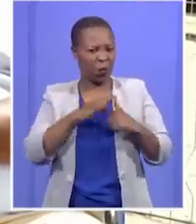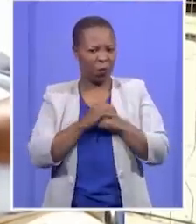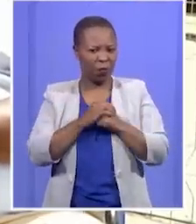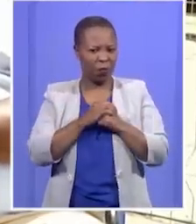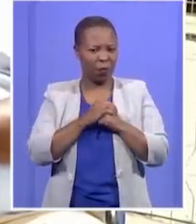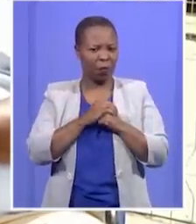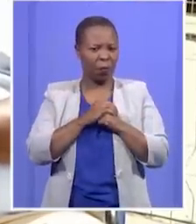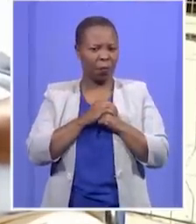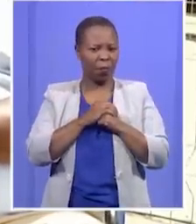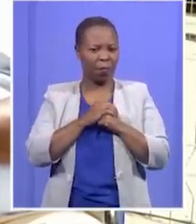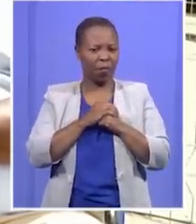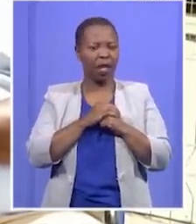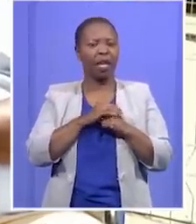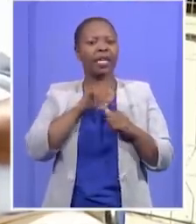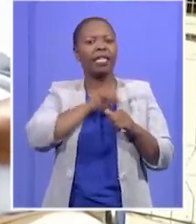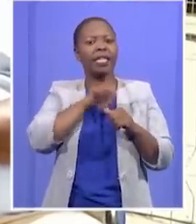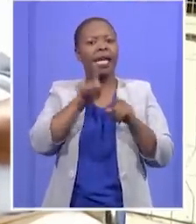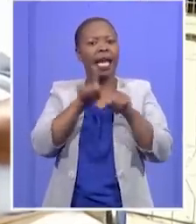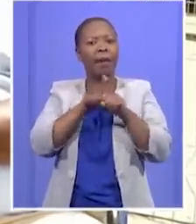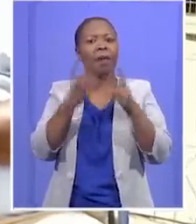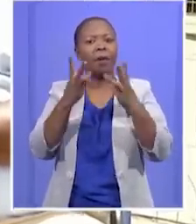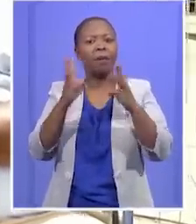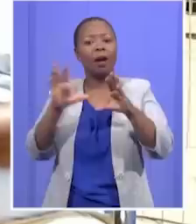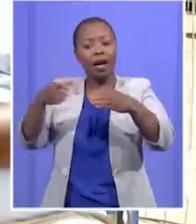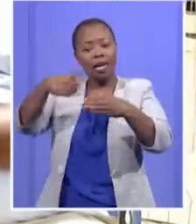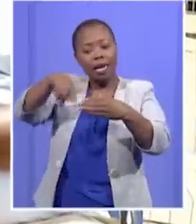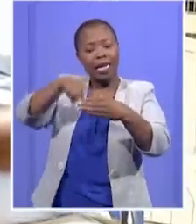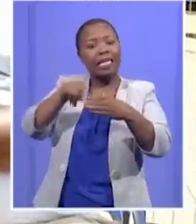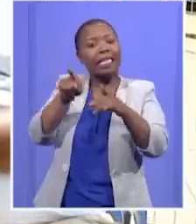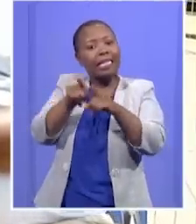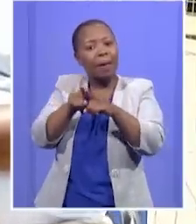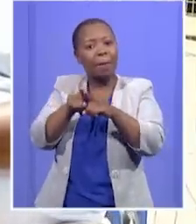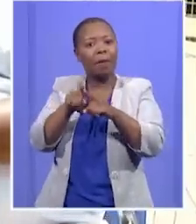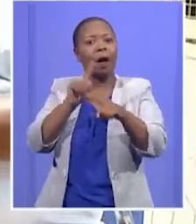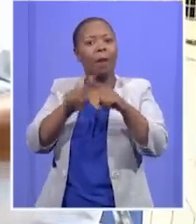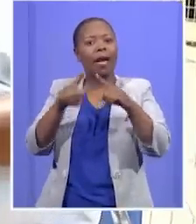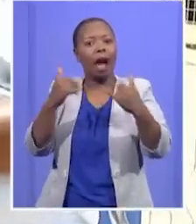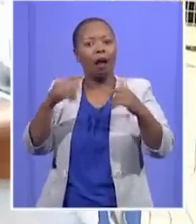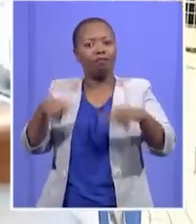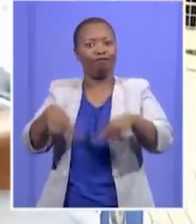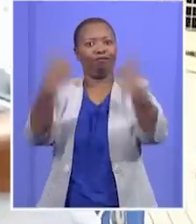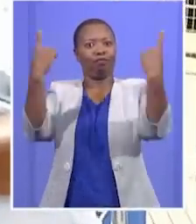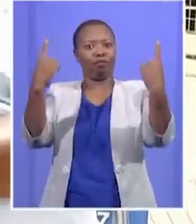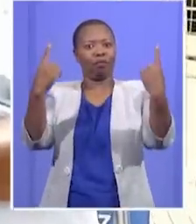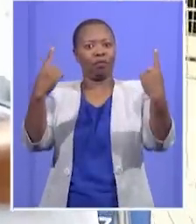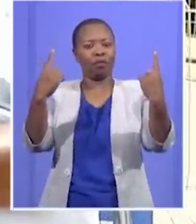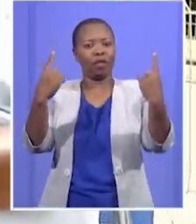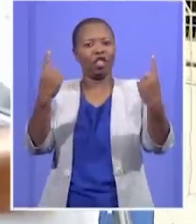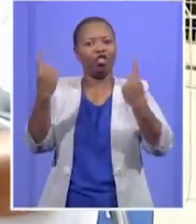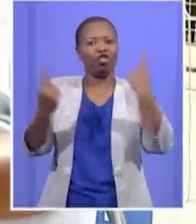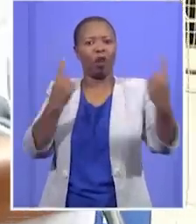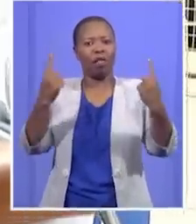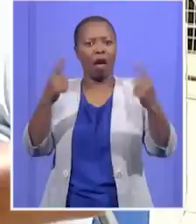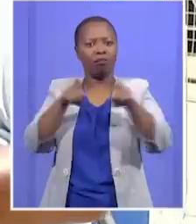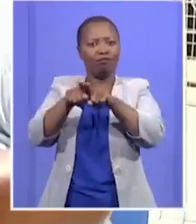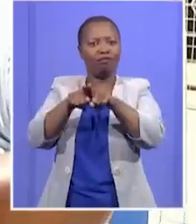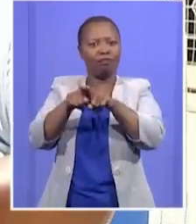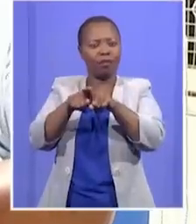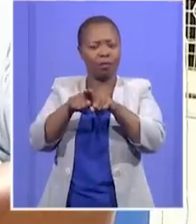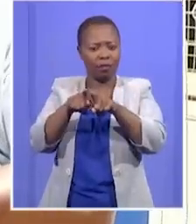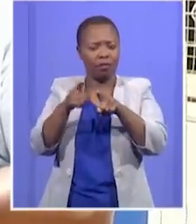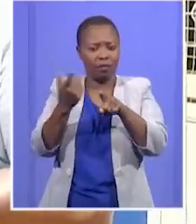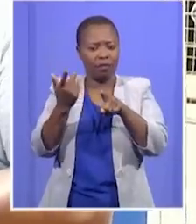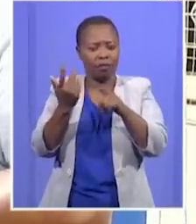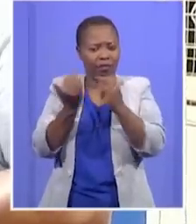camp are contesting each other, perhaps weakening his slate. Yes and no. I think it tells